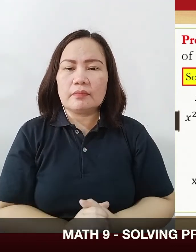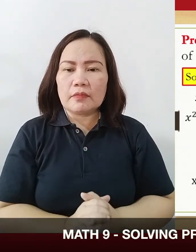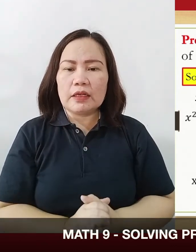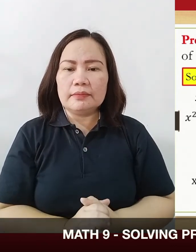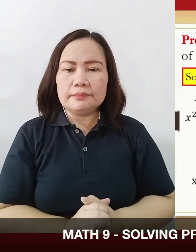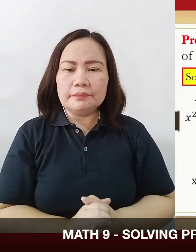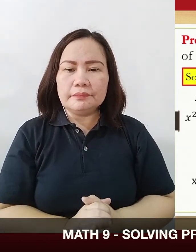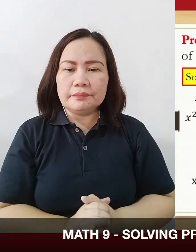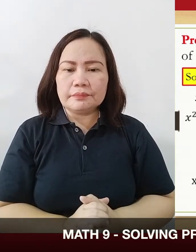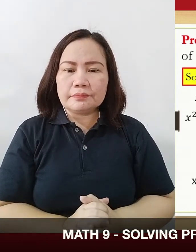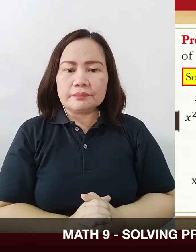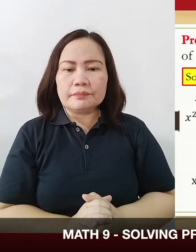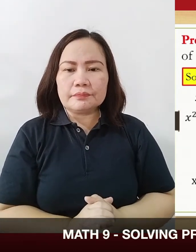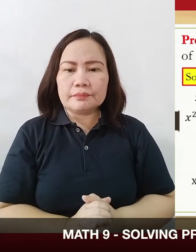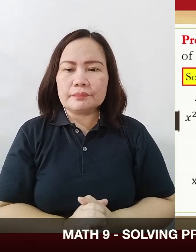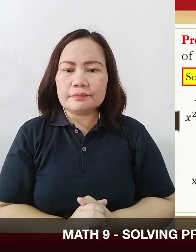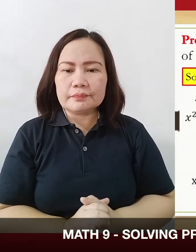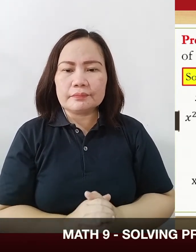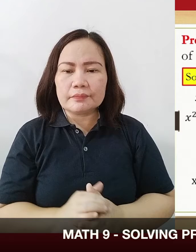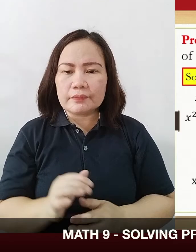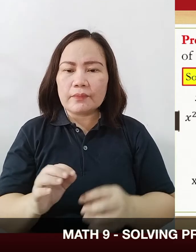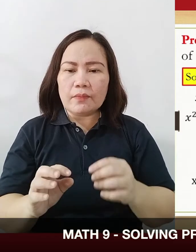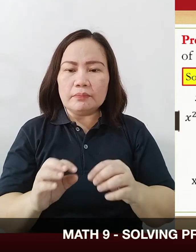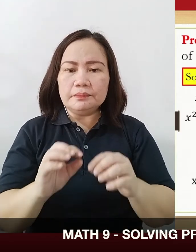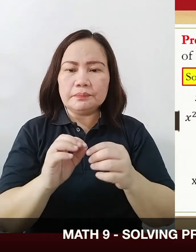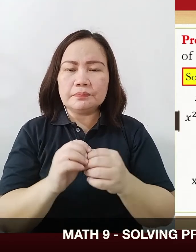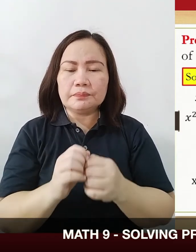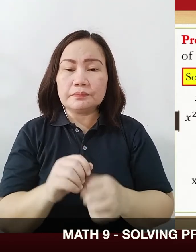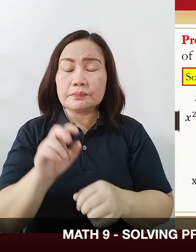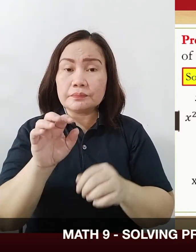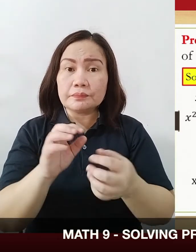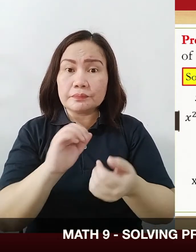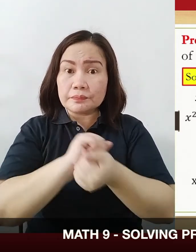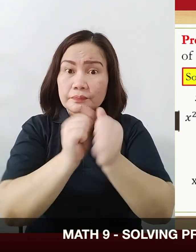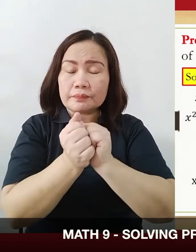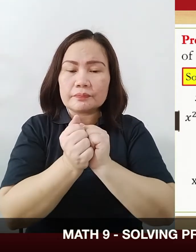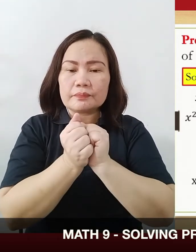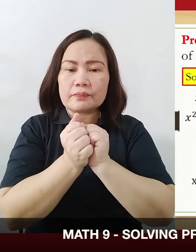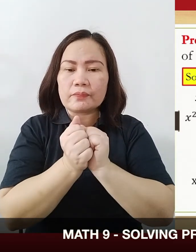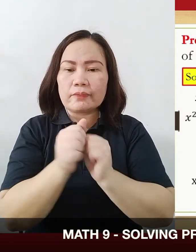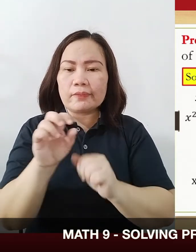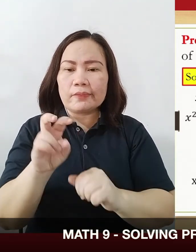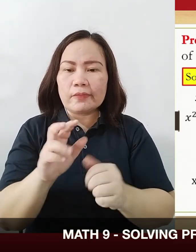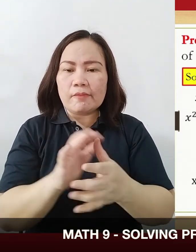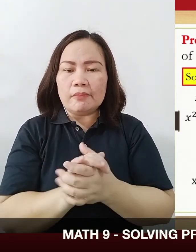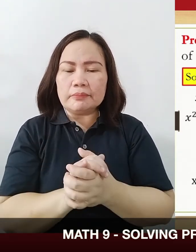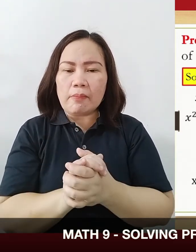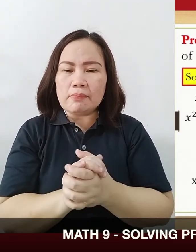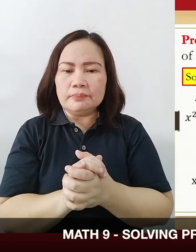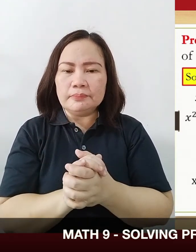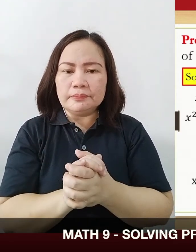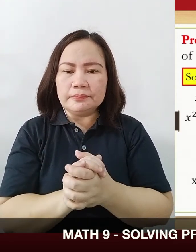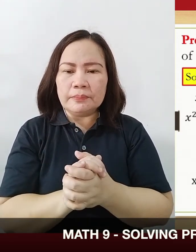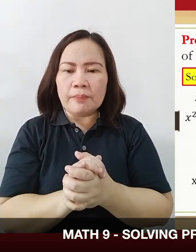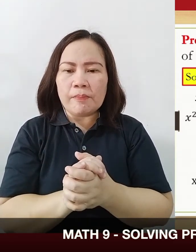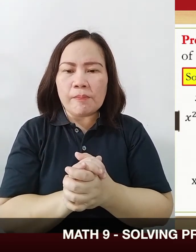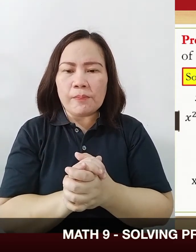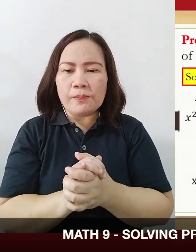okay, so let us substitute to 19 minus x, which is 19 minus 12, so that is 7. So,